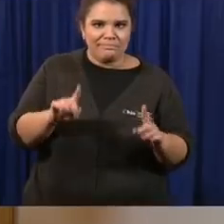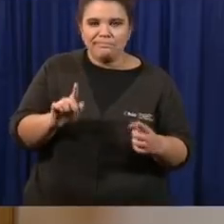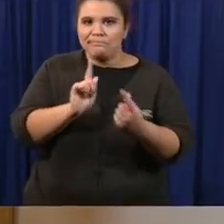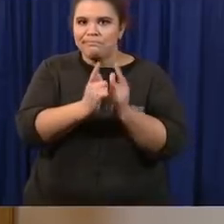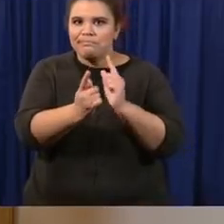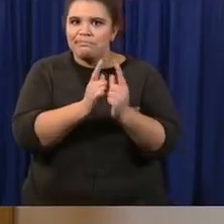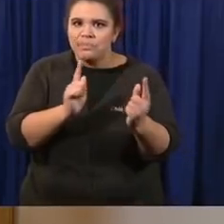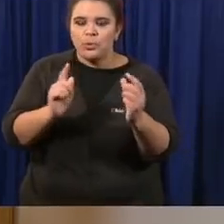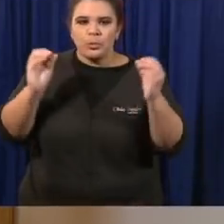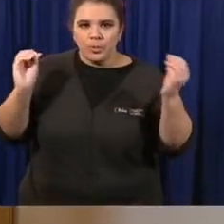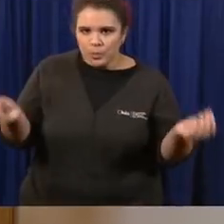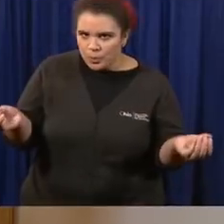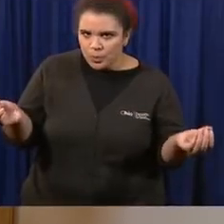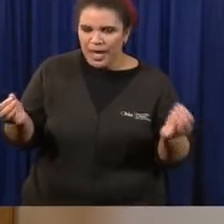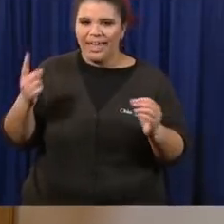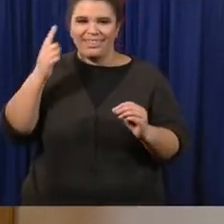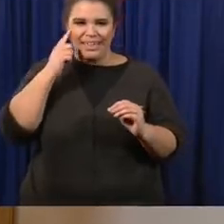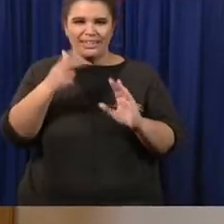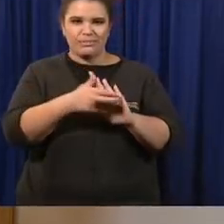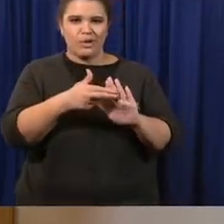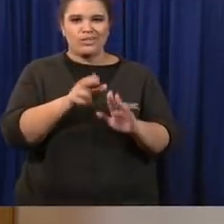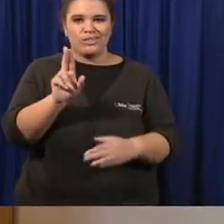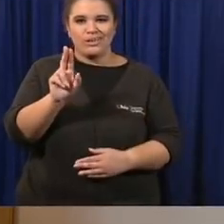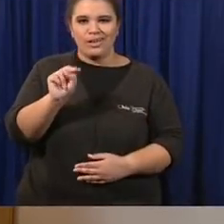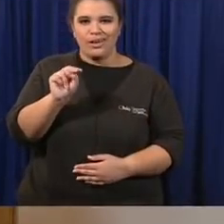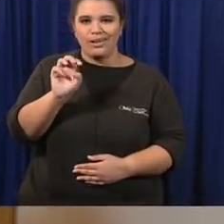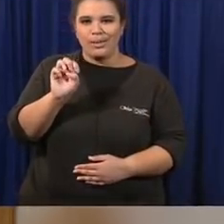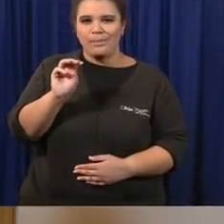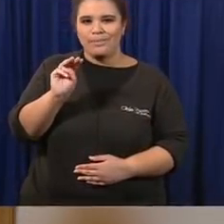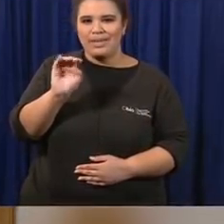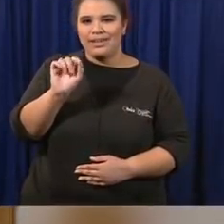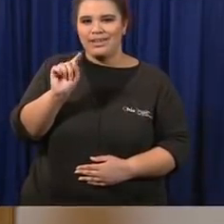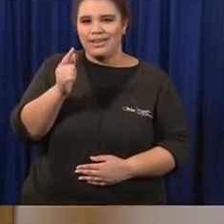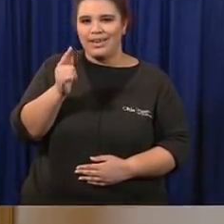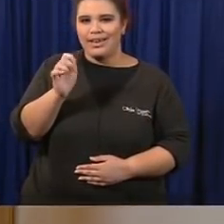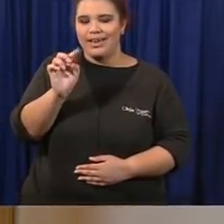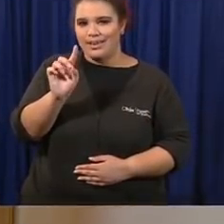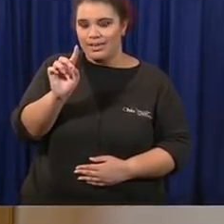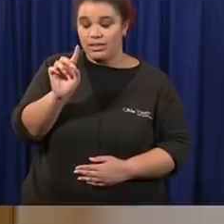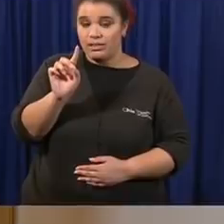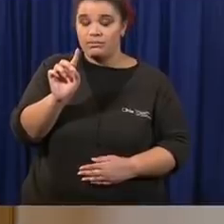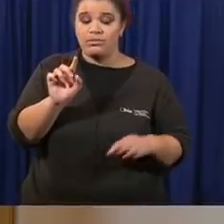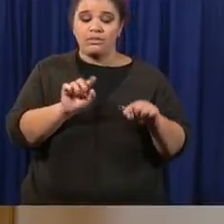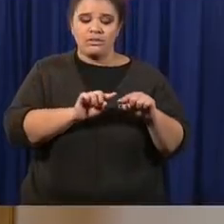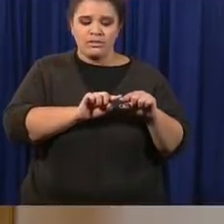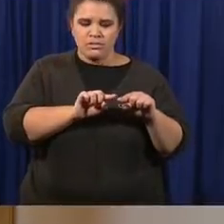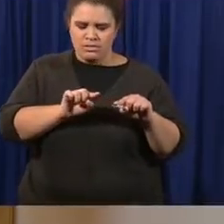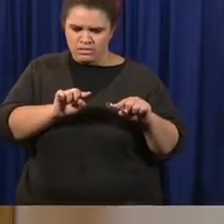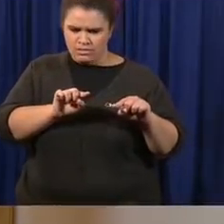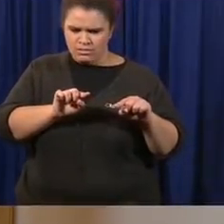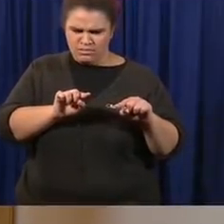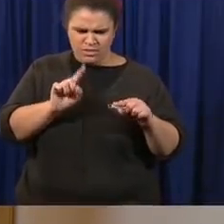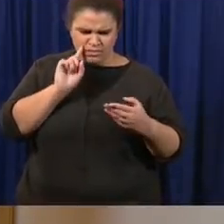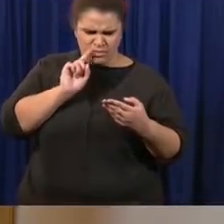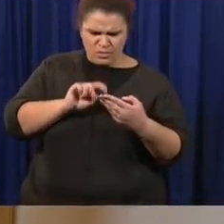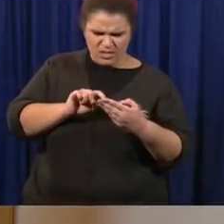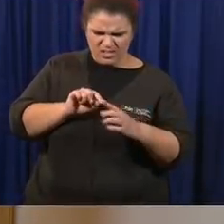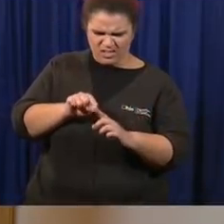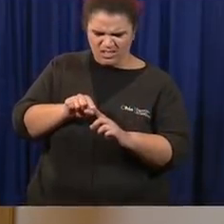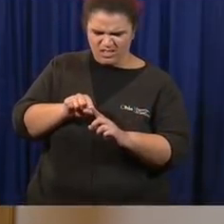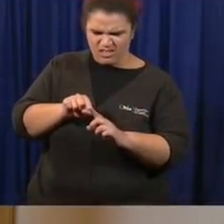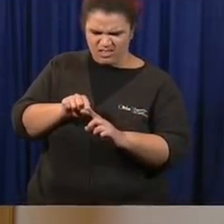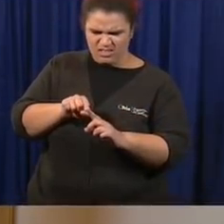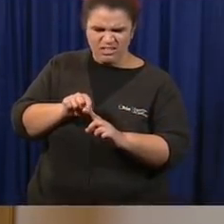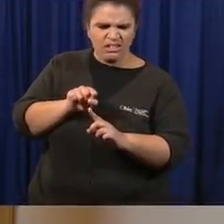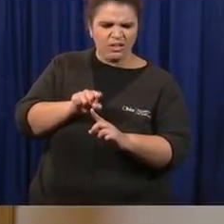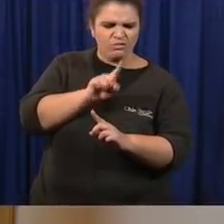think it's marked as unmitigated. But the stay-at-home order didn't go into effect until March 23rd. So I'm just trying to understand